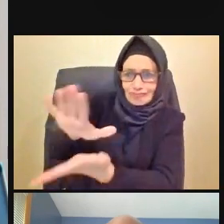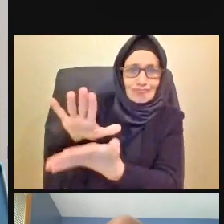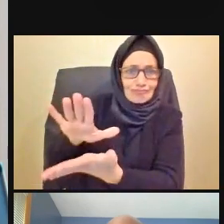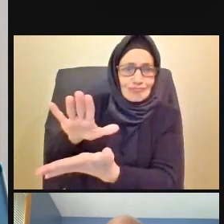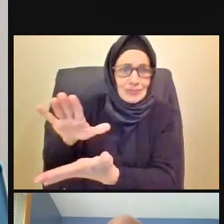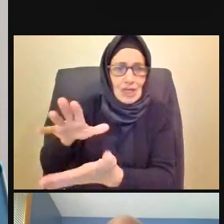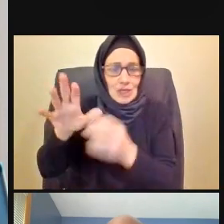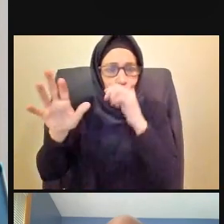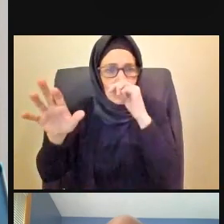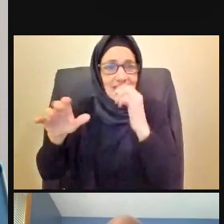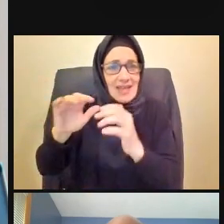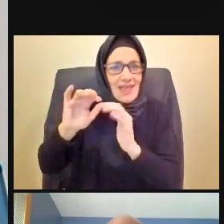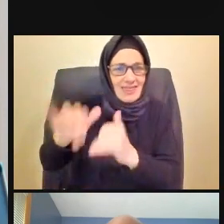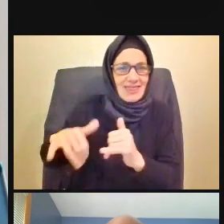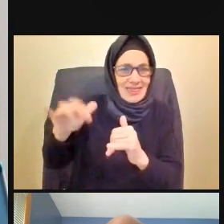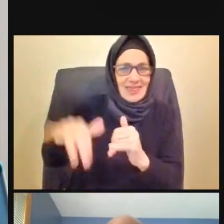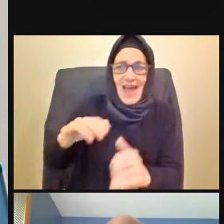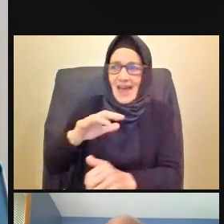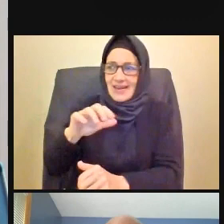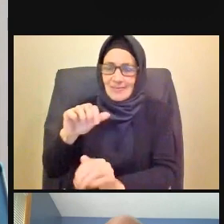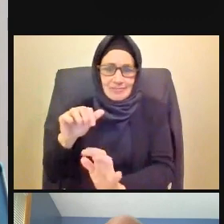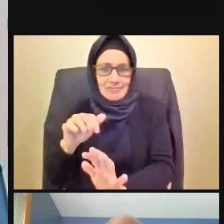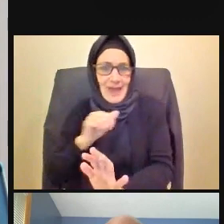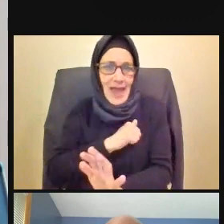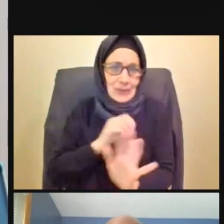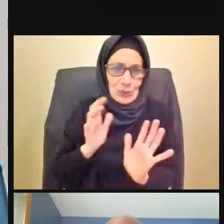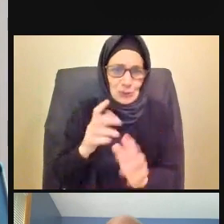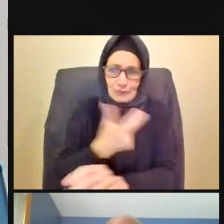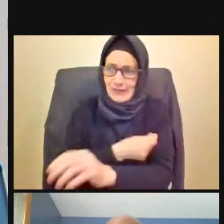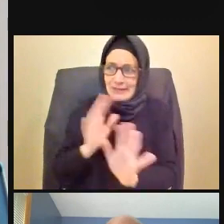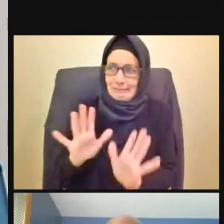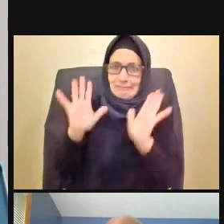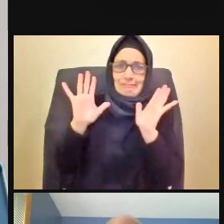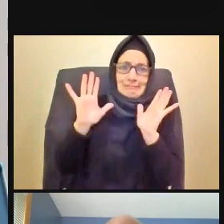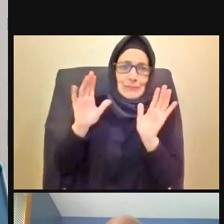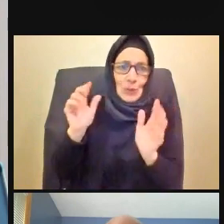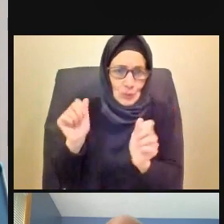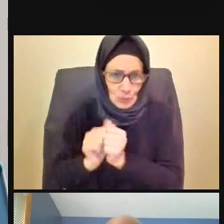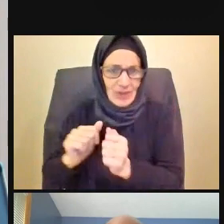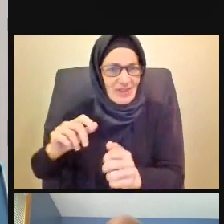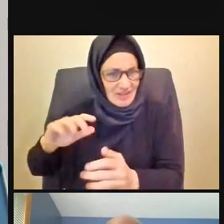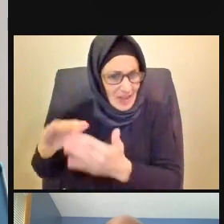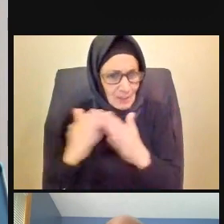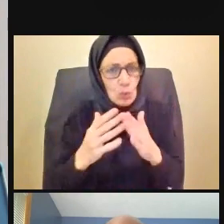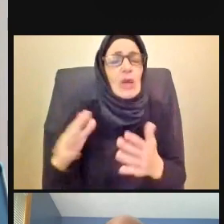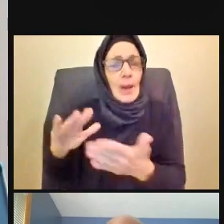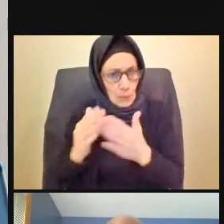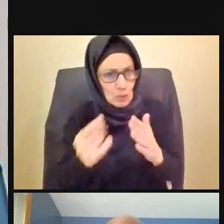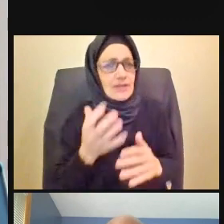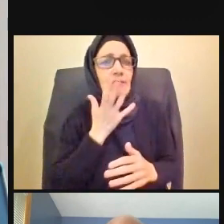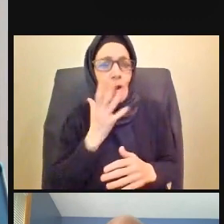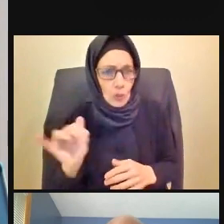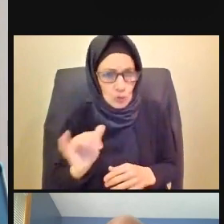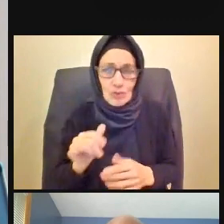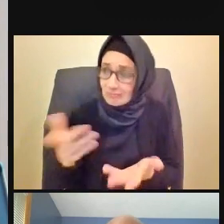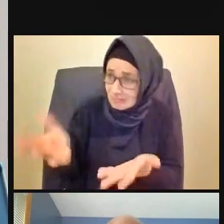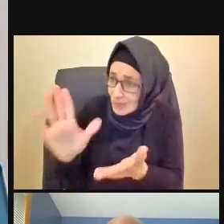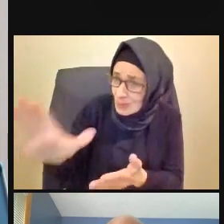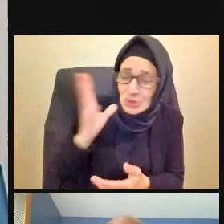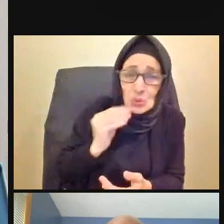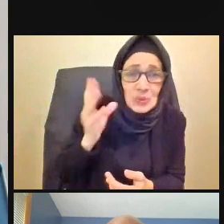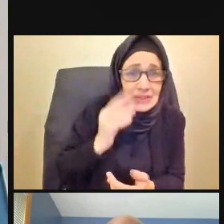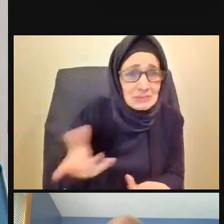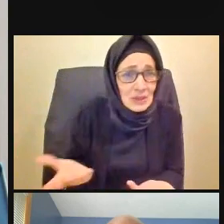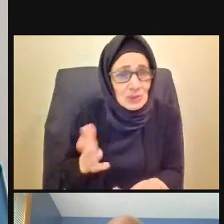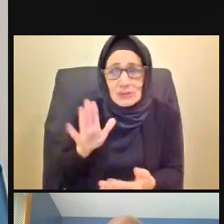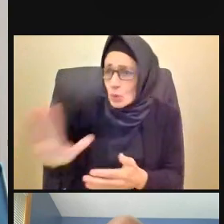and culture of color. This is obviously not a quick fix. Can you speak from your experience to the roots of this and your